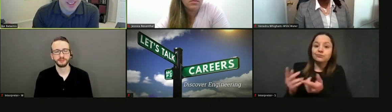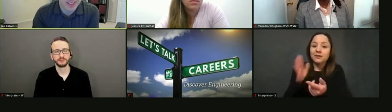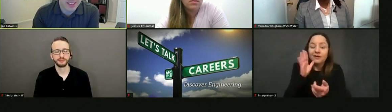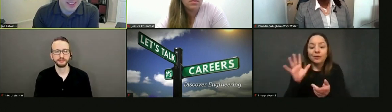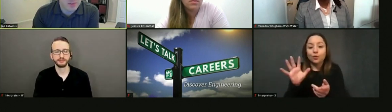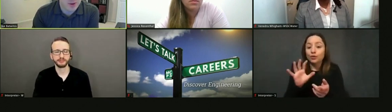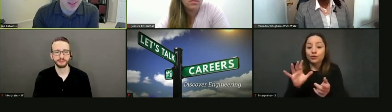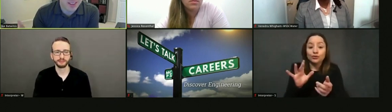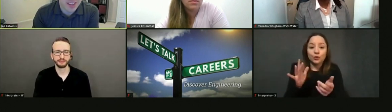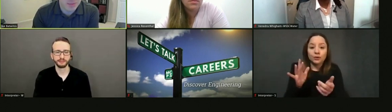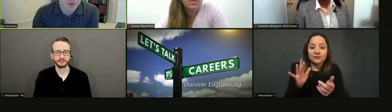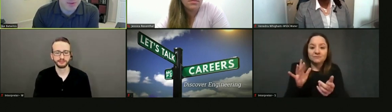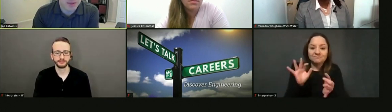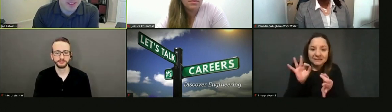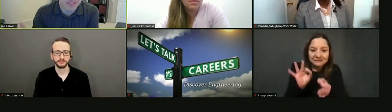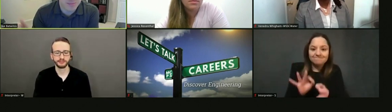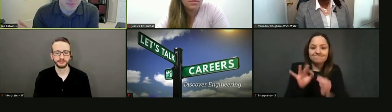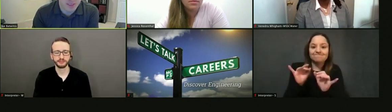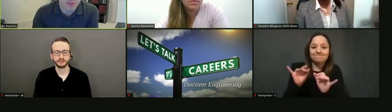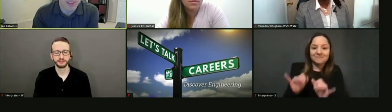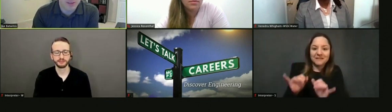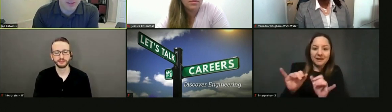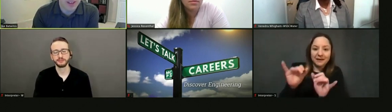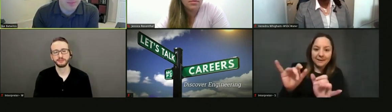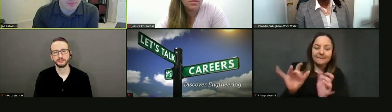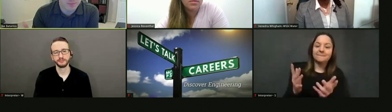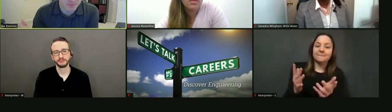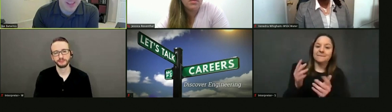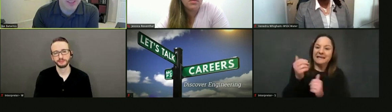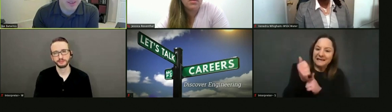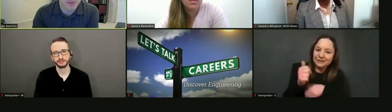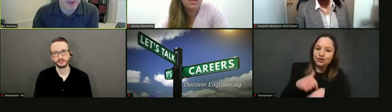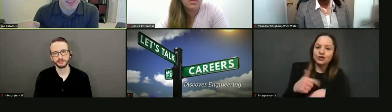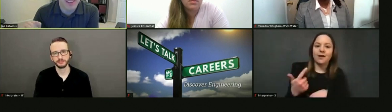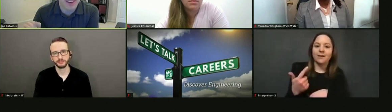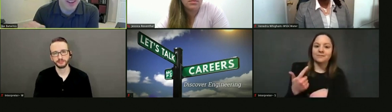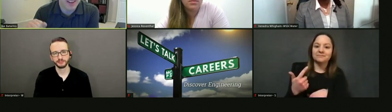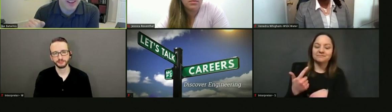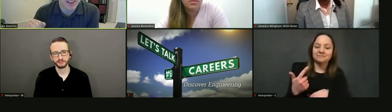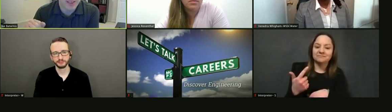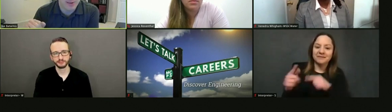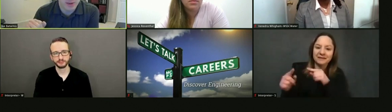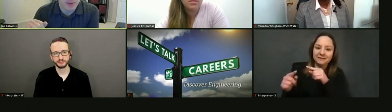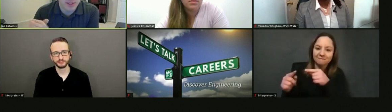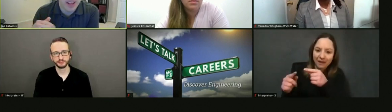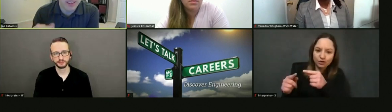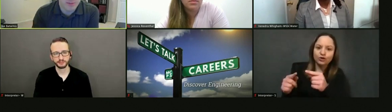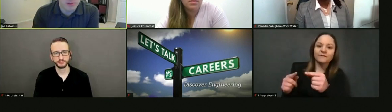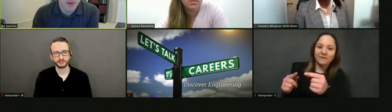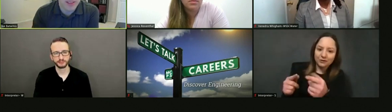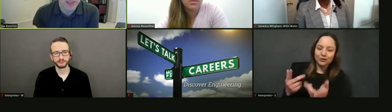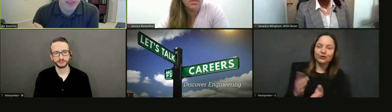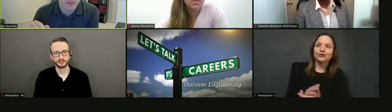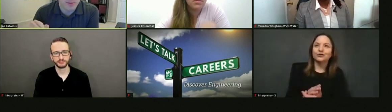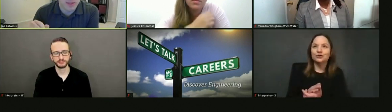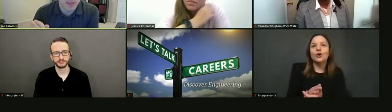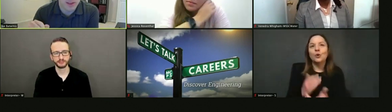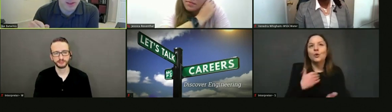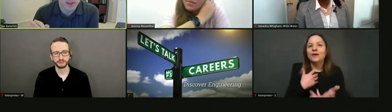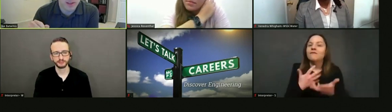it exactly the same way, exactly perfectly, every single time, fastener after fastener. So we use lots of robots